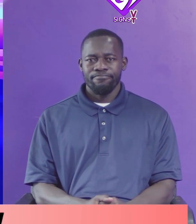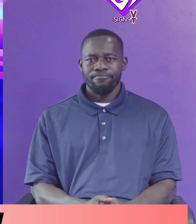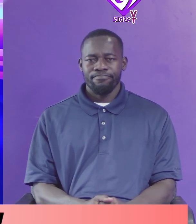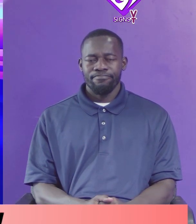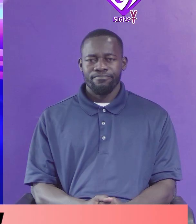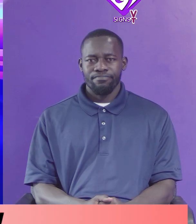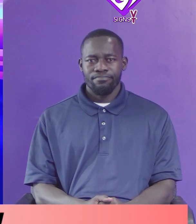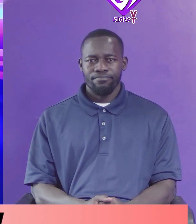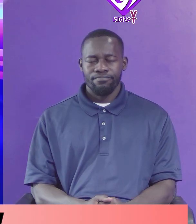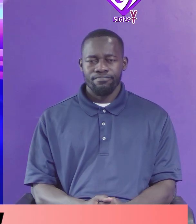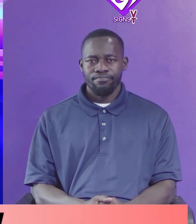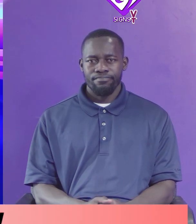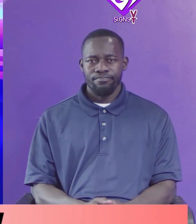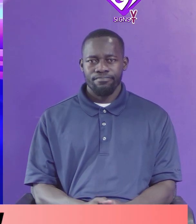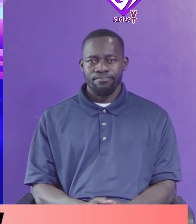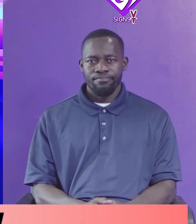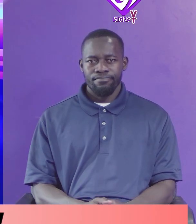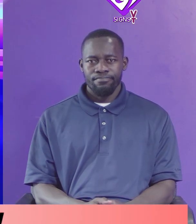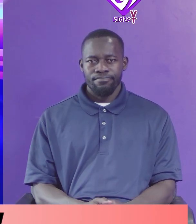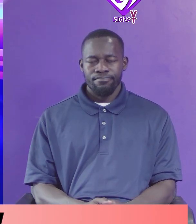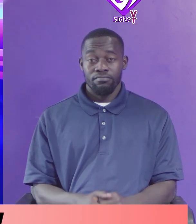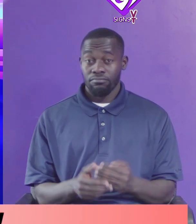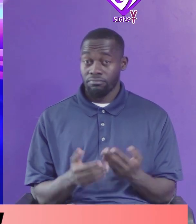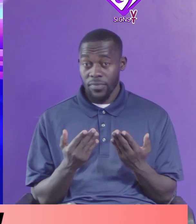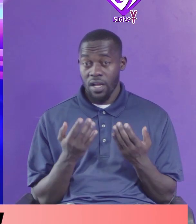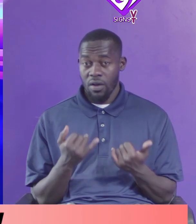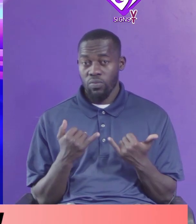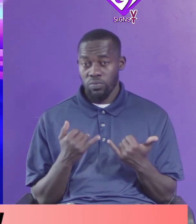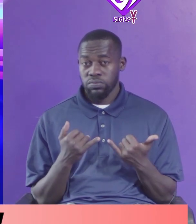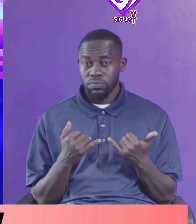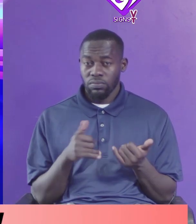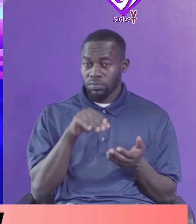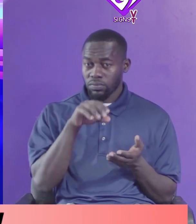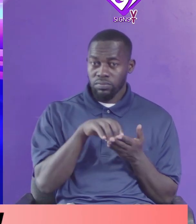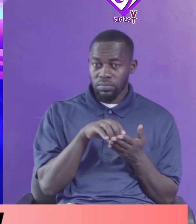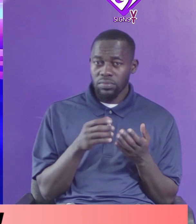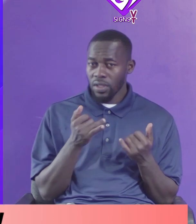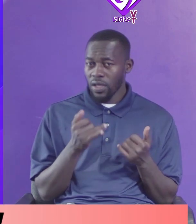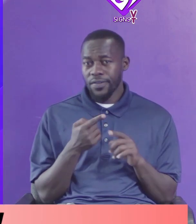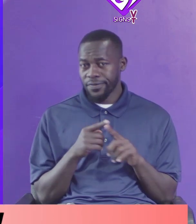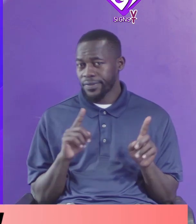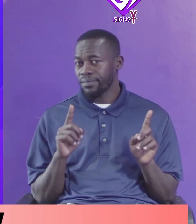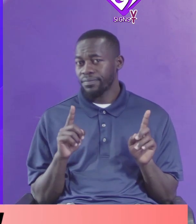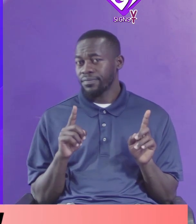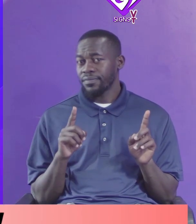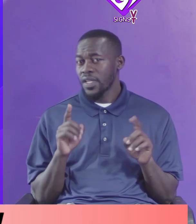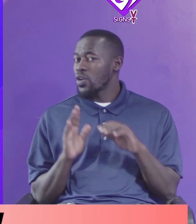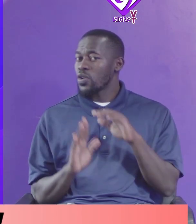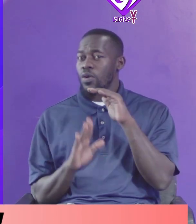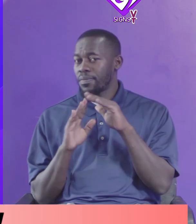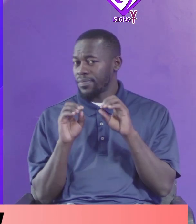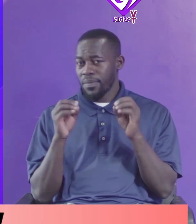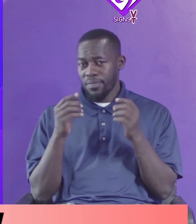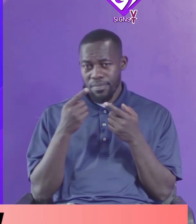could change the way we're looking at the current standings. Yeah, I mean, of course, they will not go on top, but they will reduce the But margin. it also